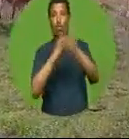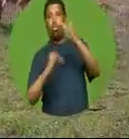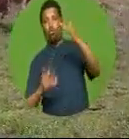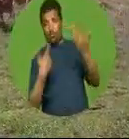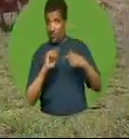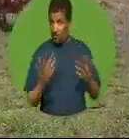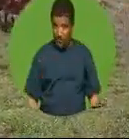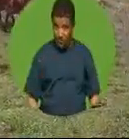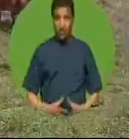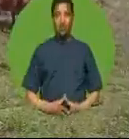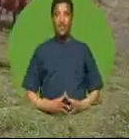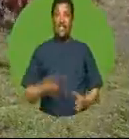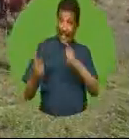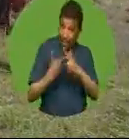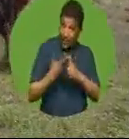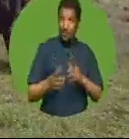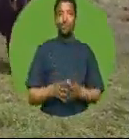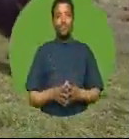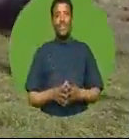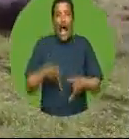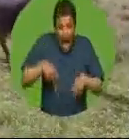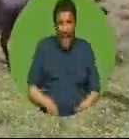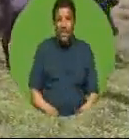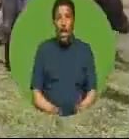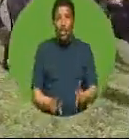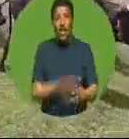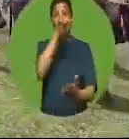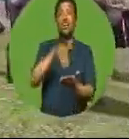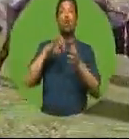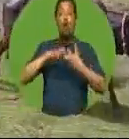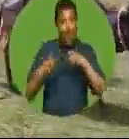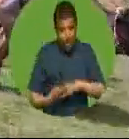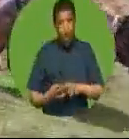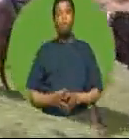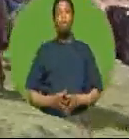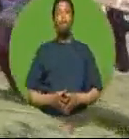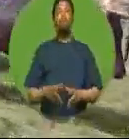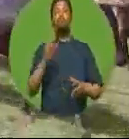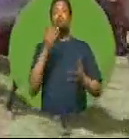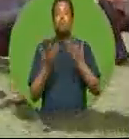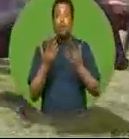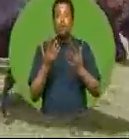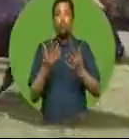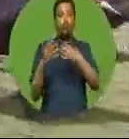The second agricultural sector problem would be soil degradation.